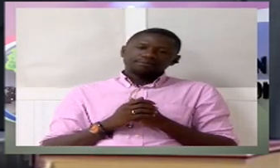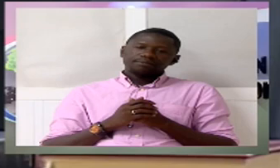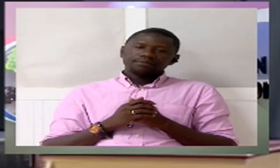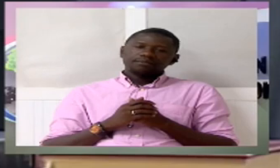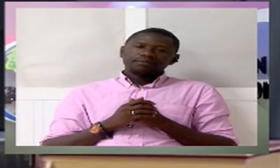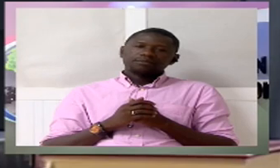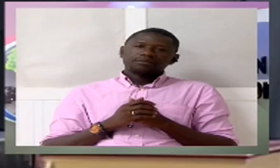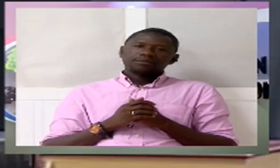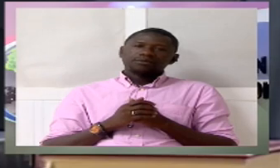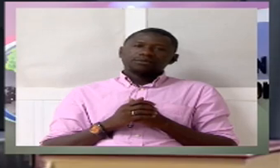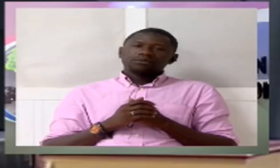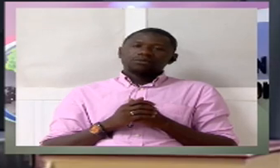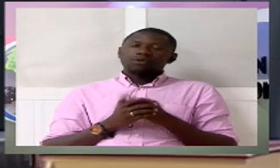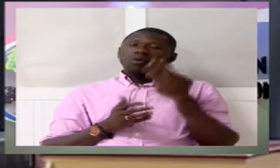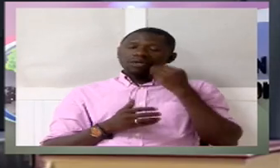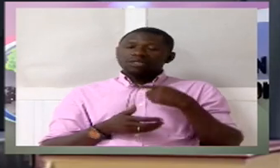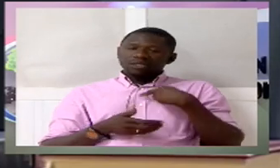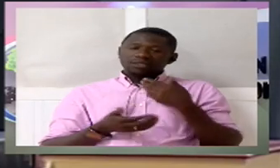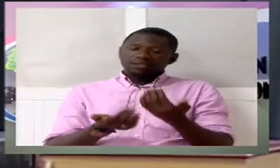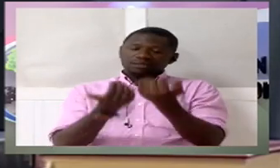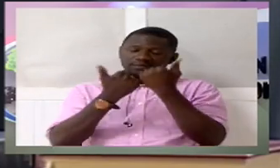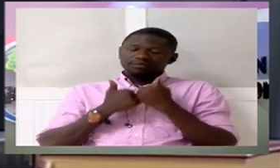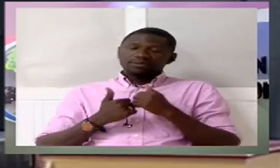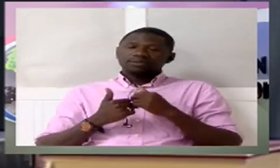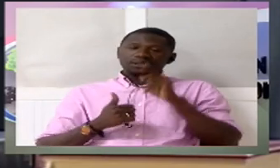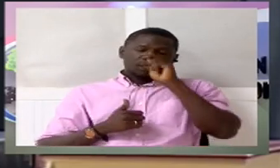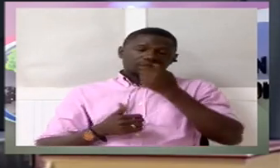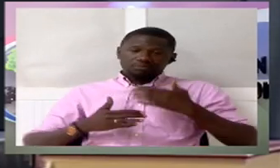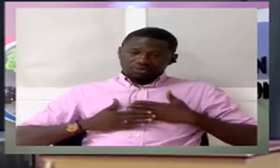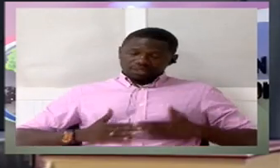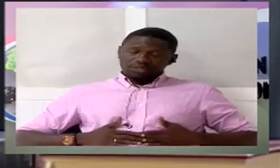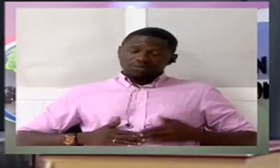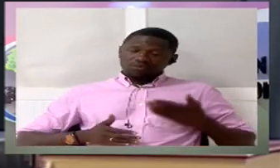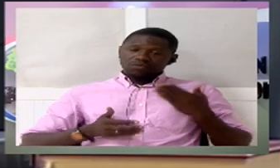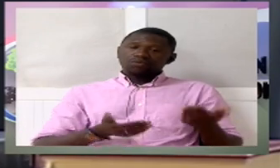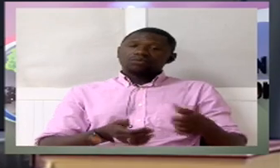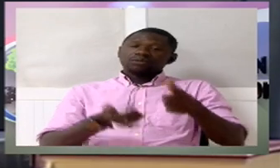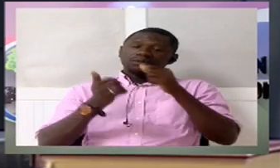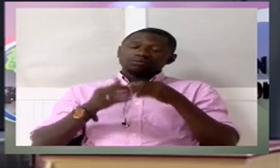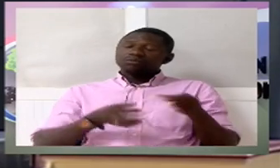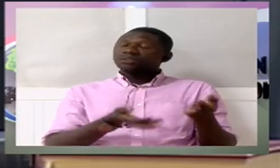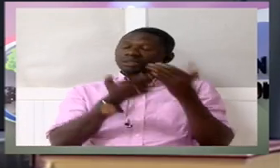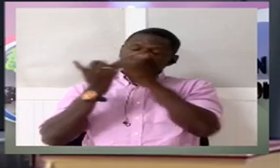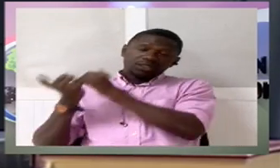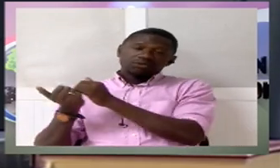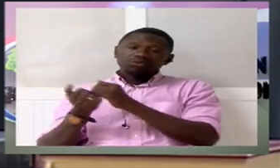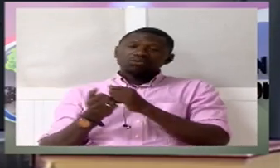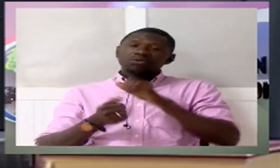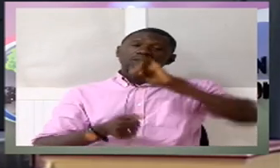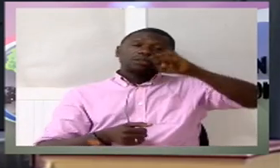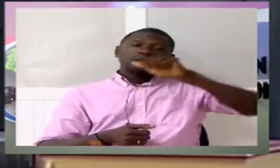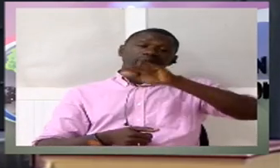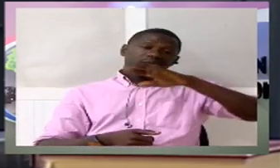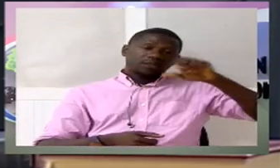So biri nata fure odi molla. When they gave us the dead body, data Jara. We went to Jara. Kafu siata. There were many